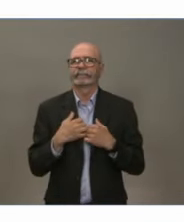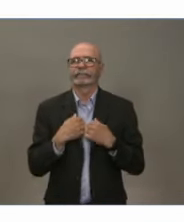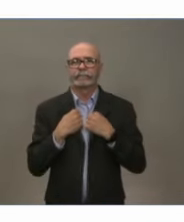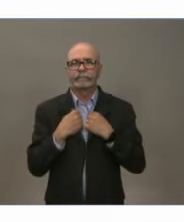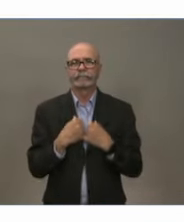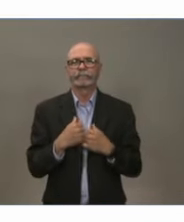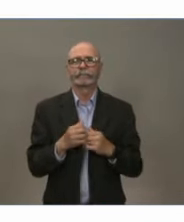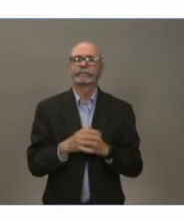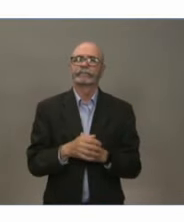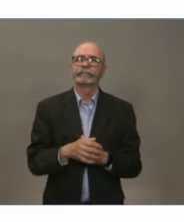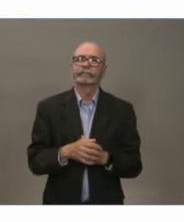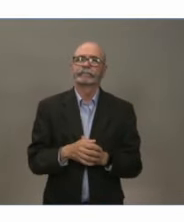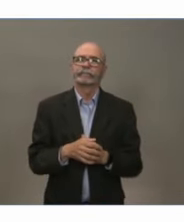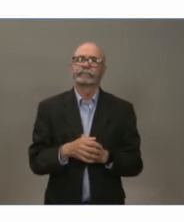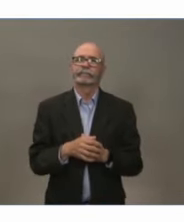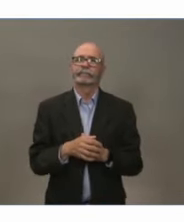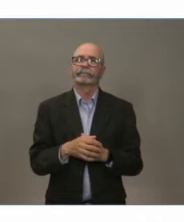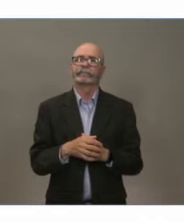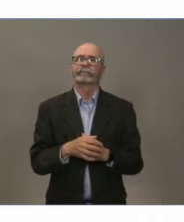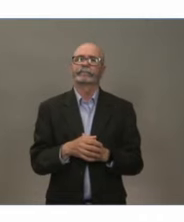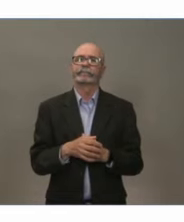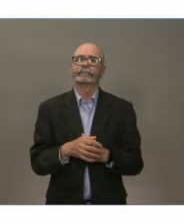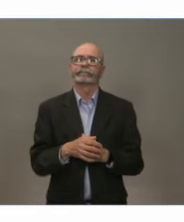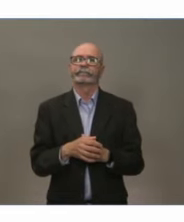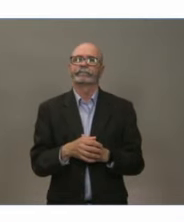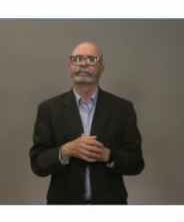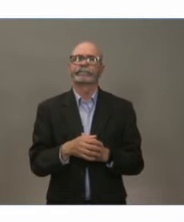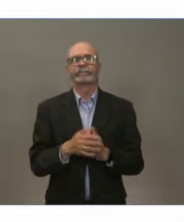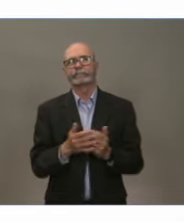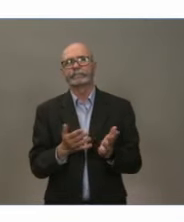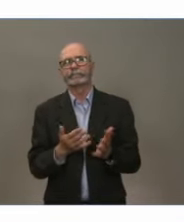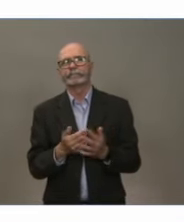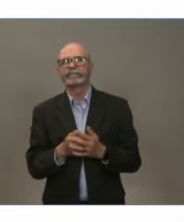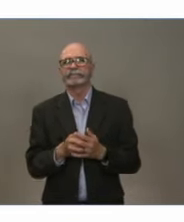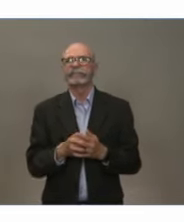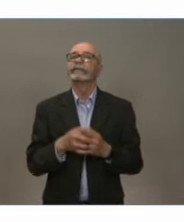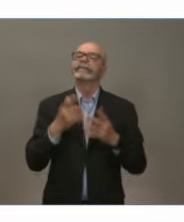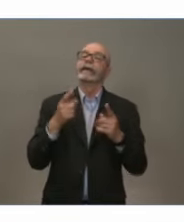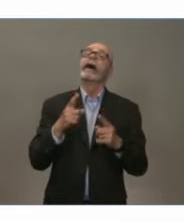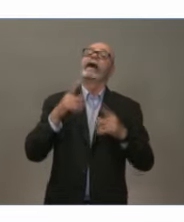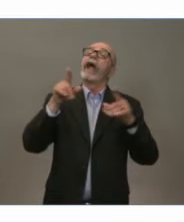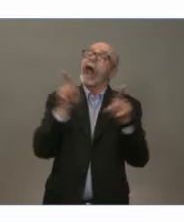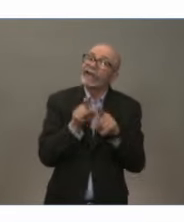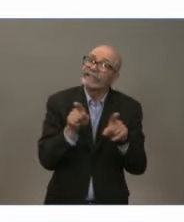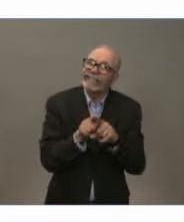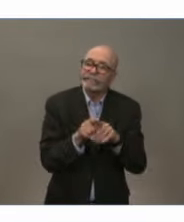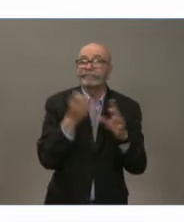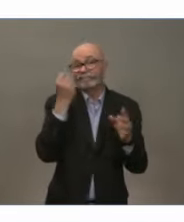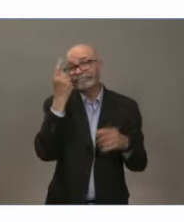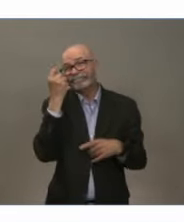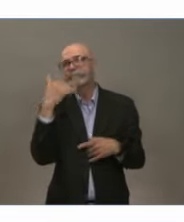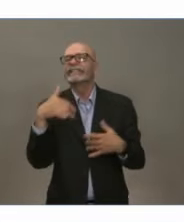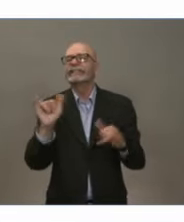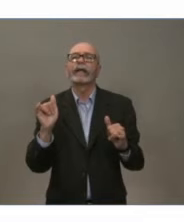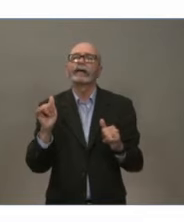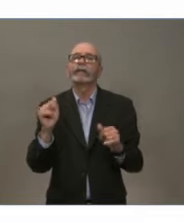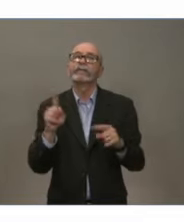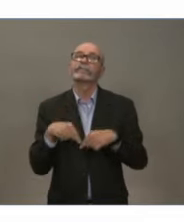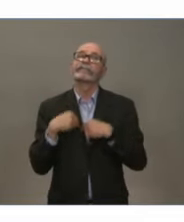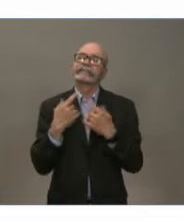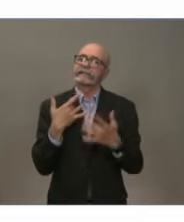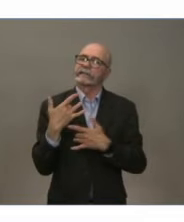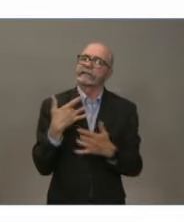about that is kind of an area of concern is our long-term care facilities, and we